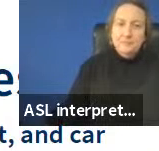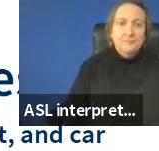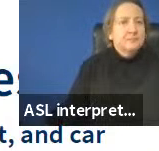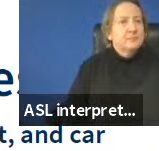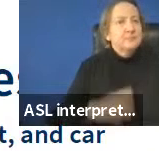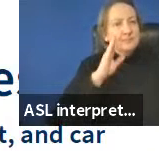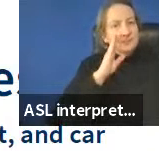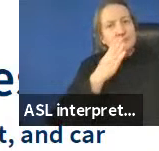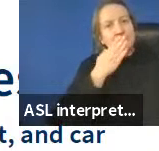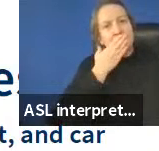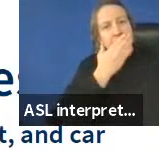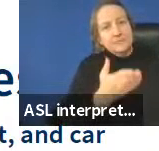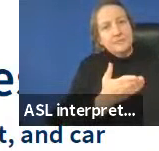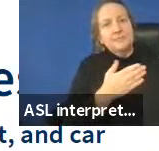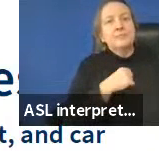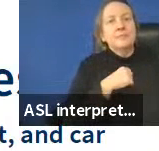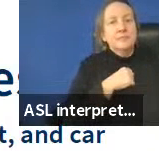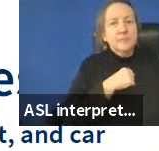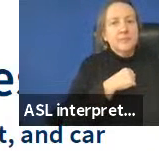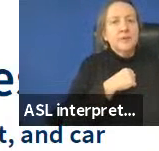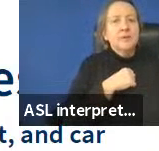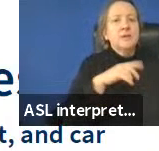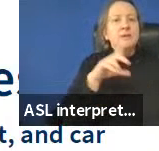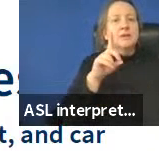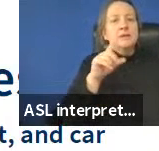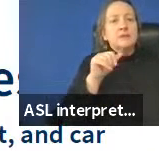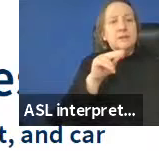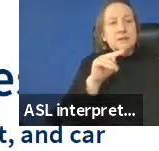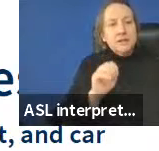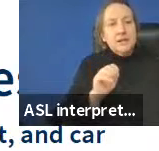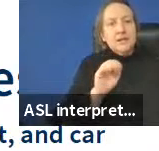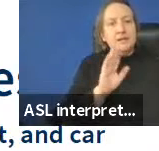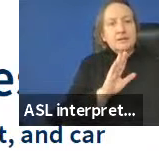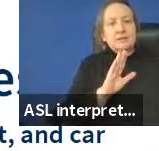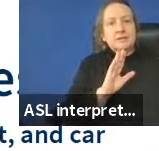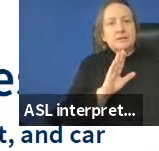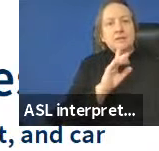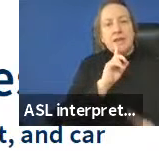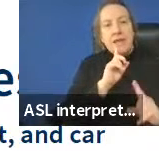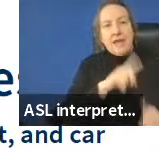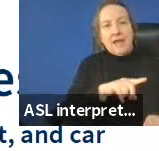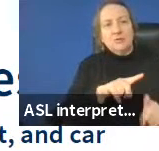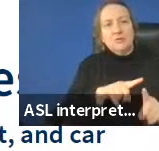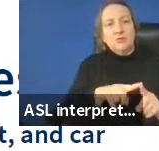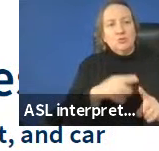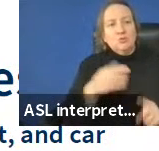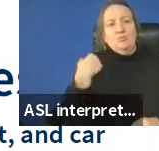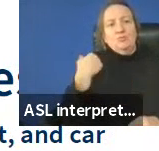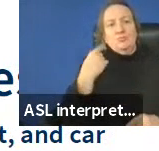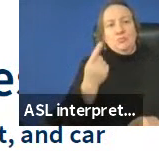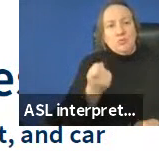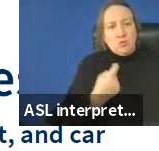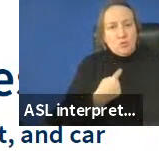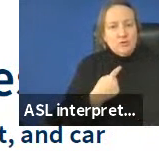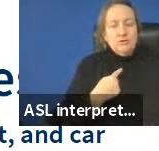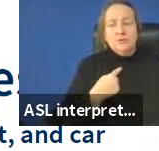Hi, thanks. So Dane's answer to the previous question